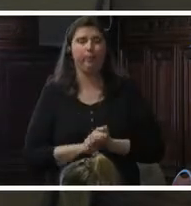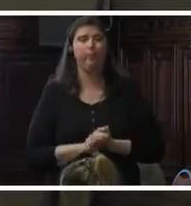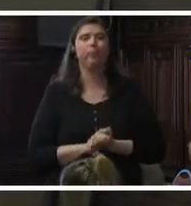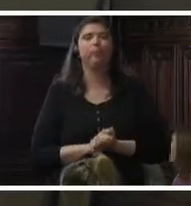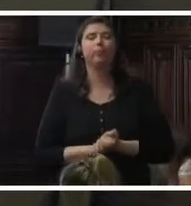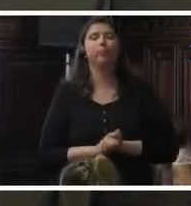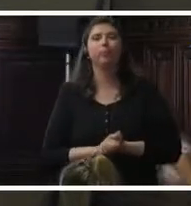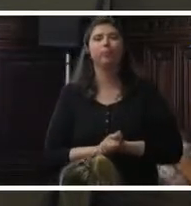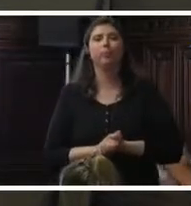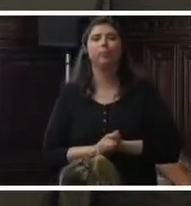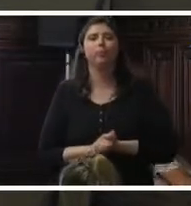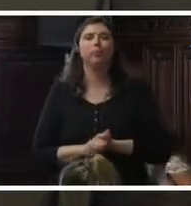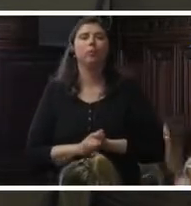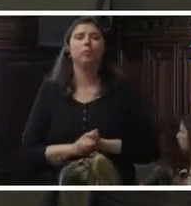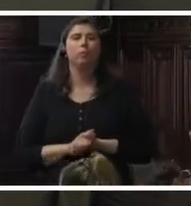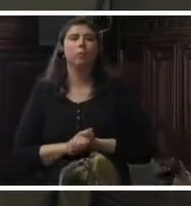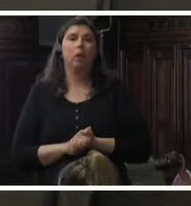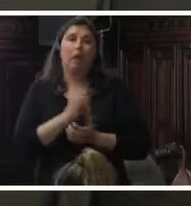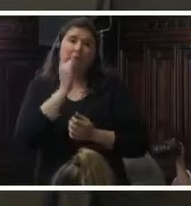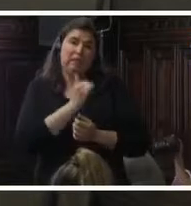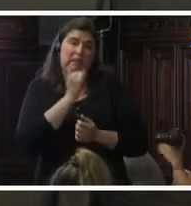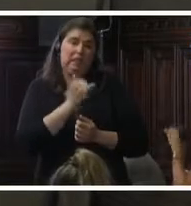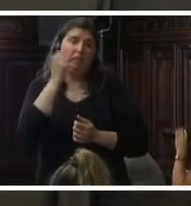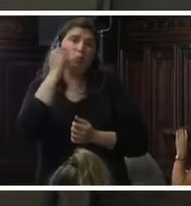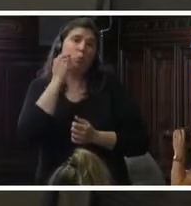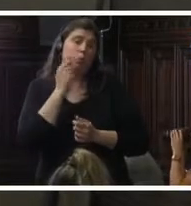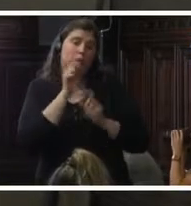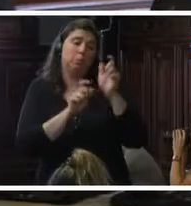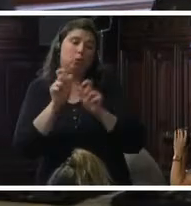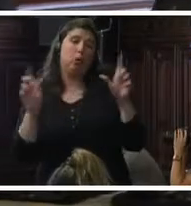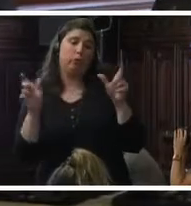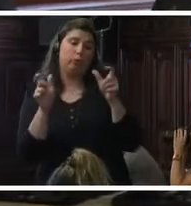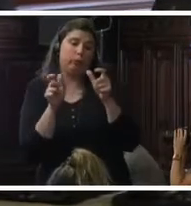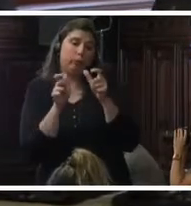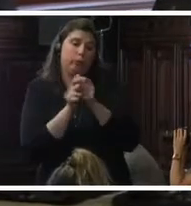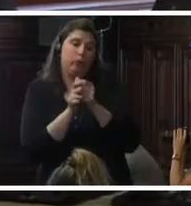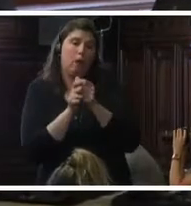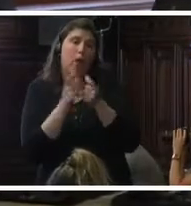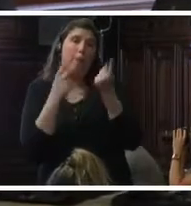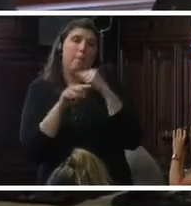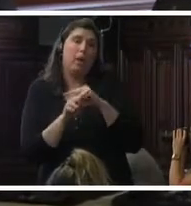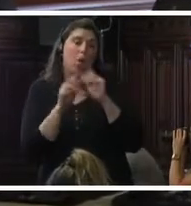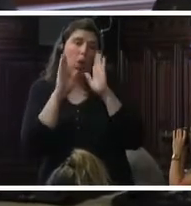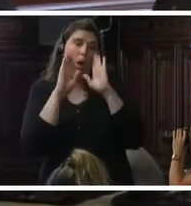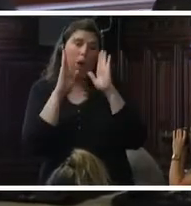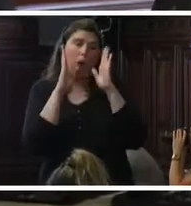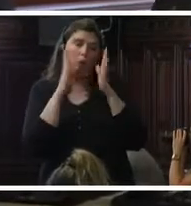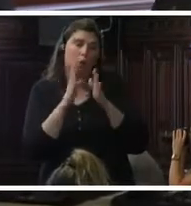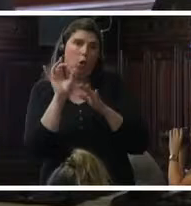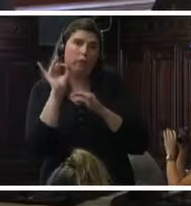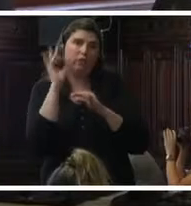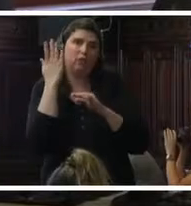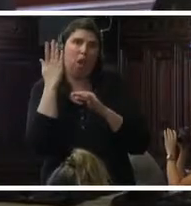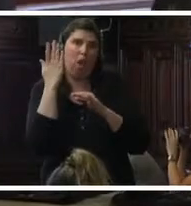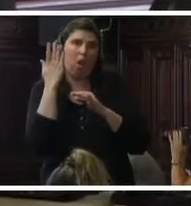But yes, the number of cases has dropped, but it seems to me that attention, official attention, has dropped. Sí. Like